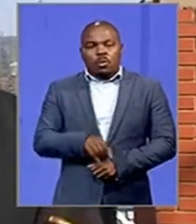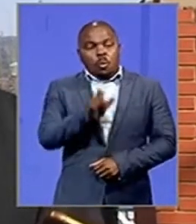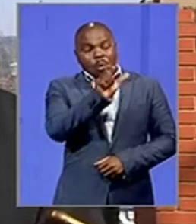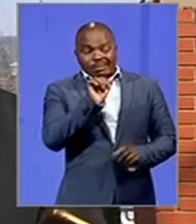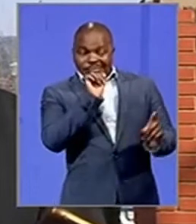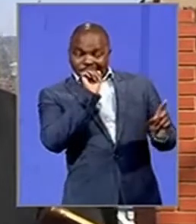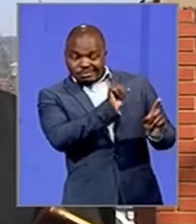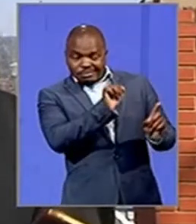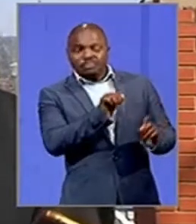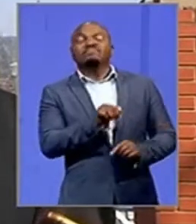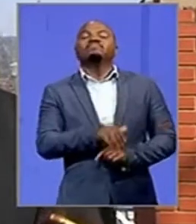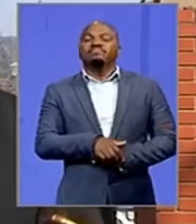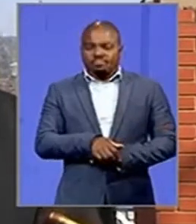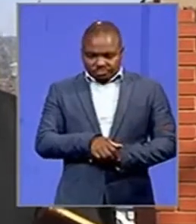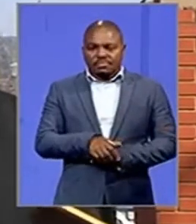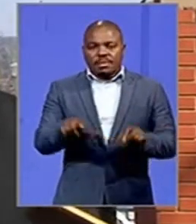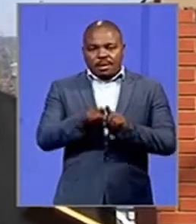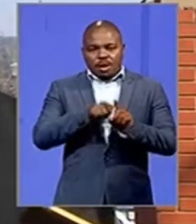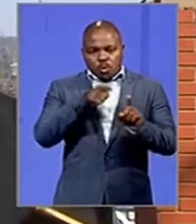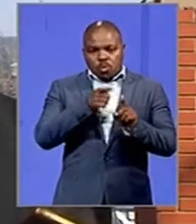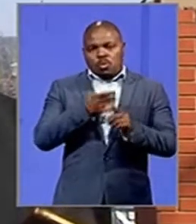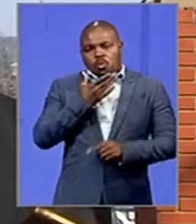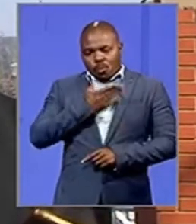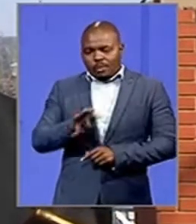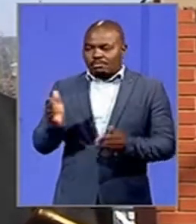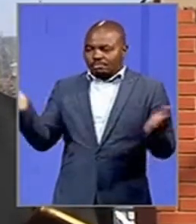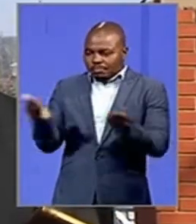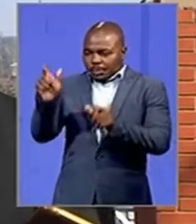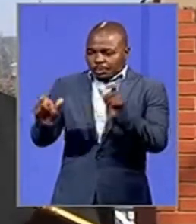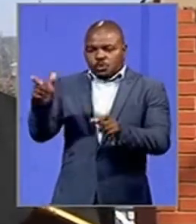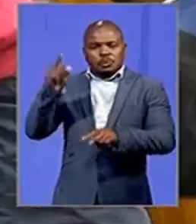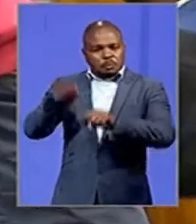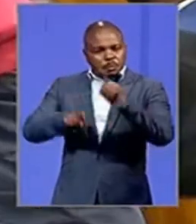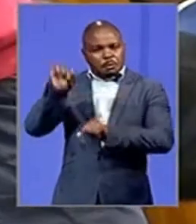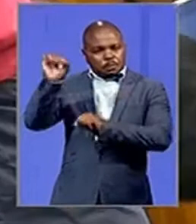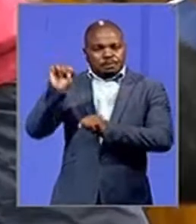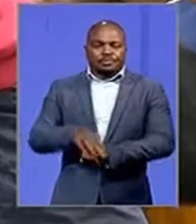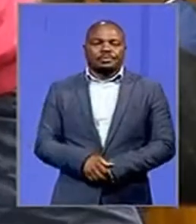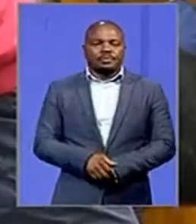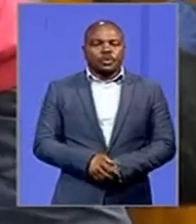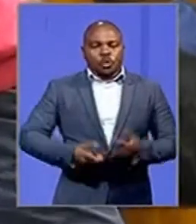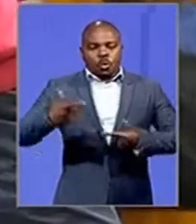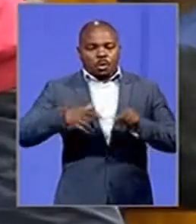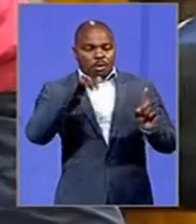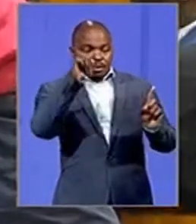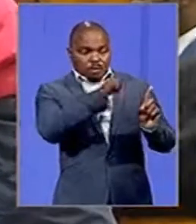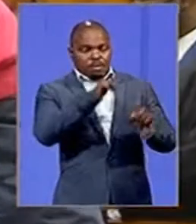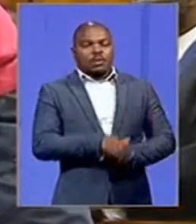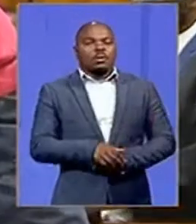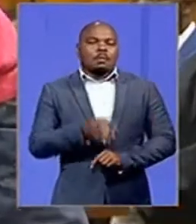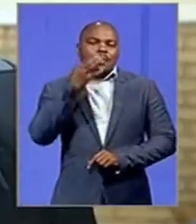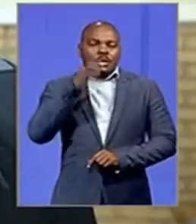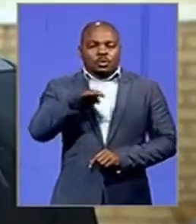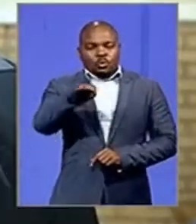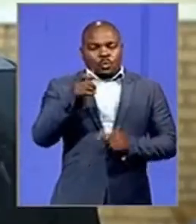he used amount to the commission of an offense of incitement to commit public violence. Boramolao ba gagwe ba rile leleme la